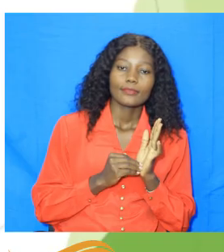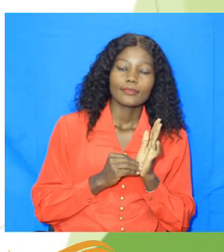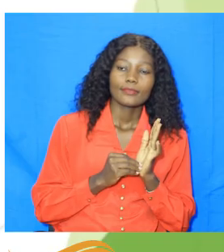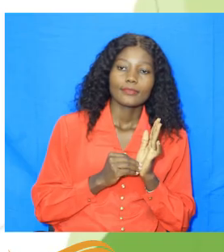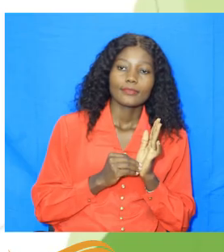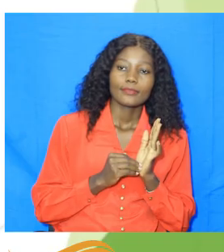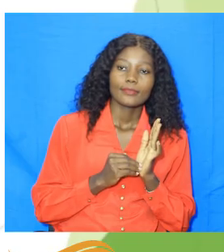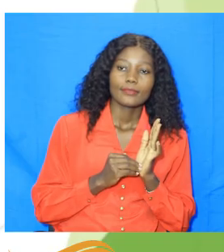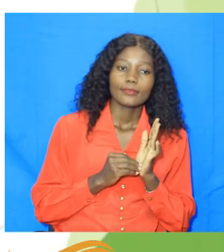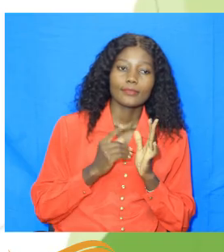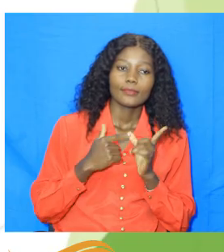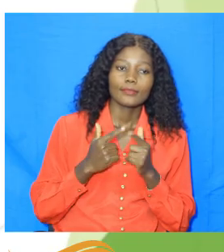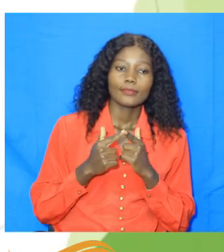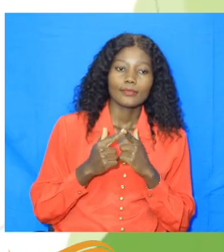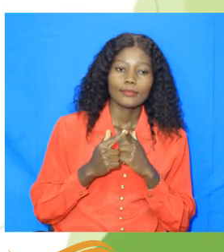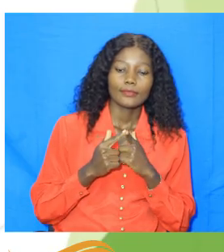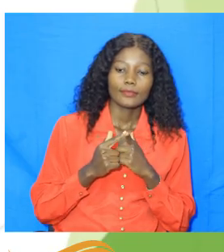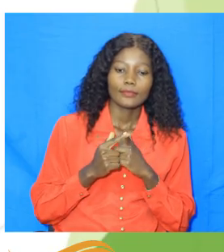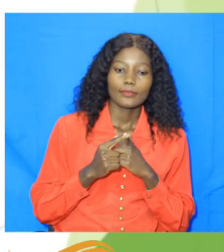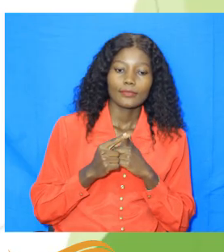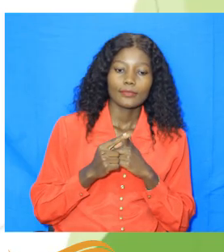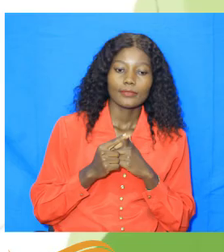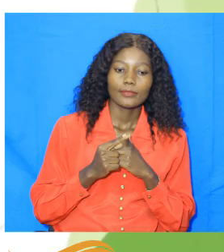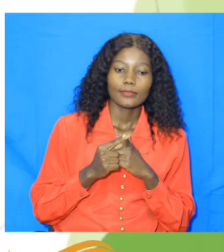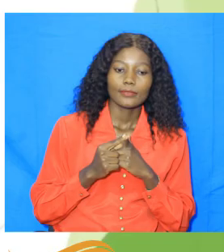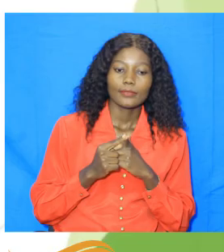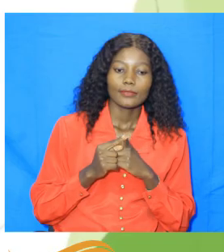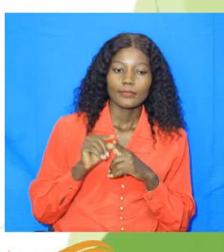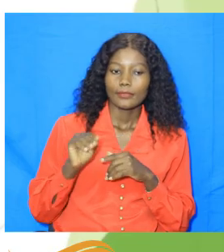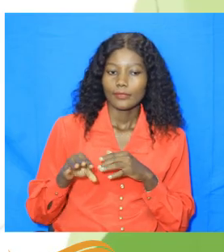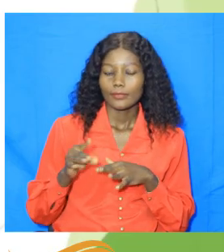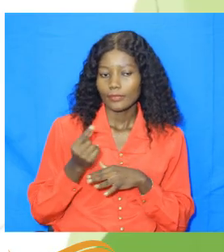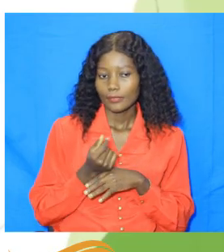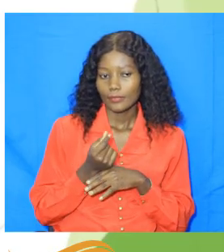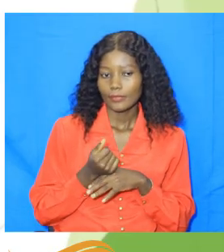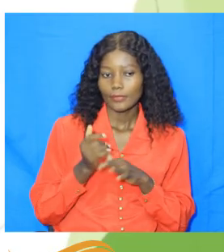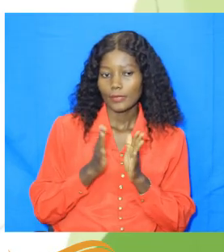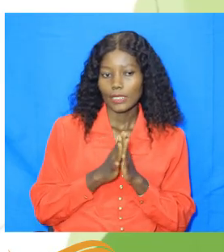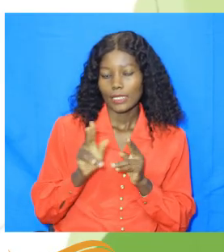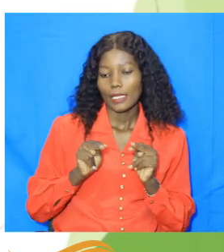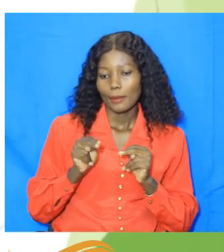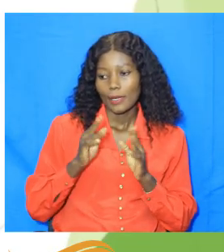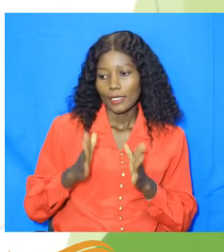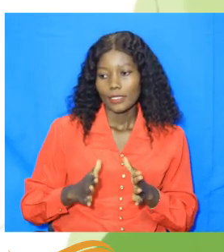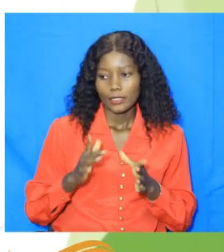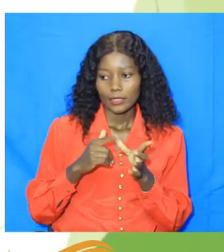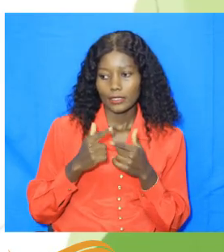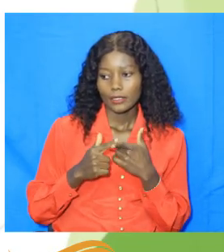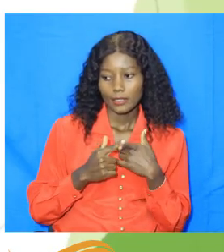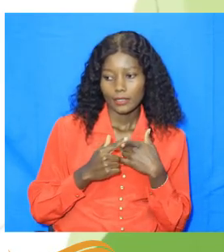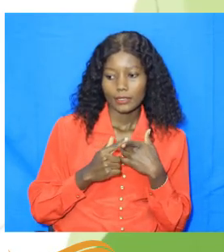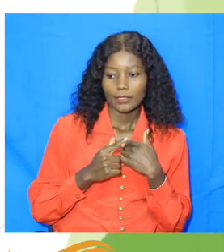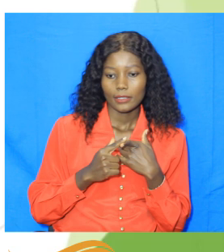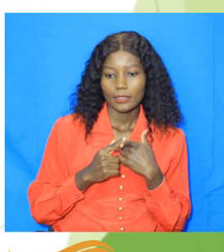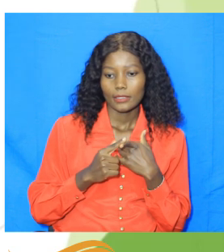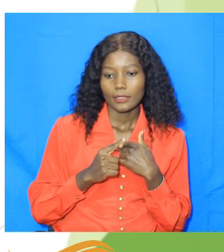the stipulated amount with the tatami manager, and the tatami manager will